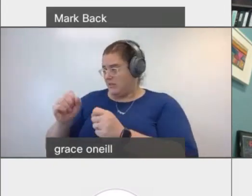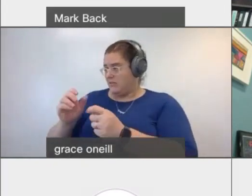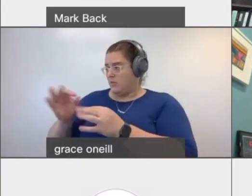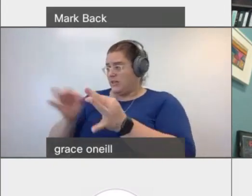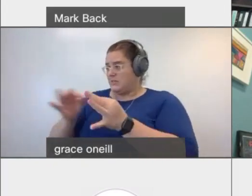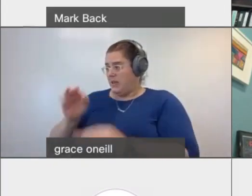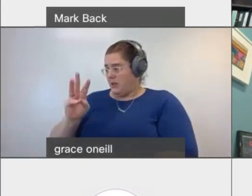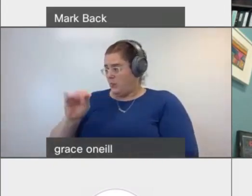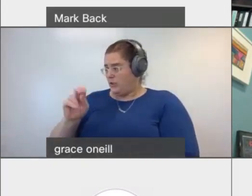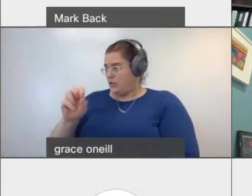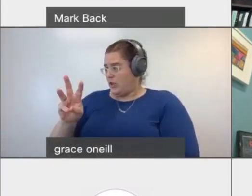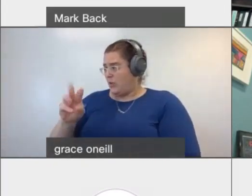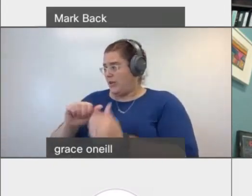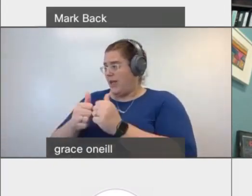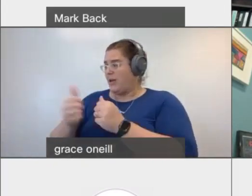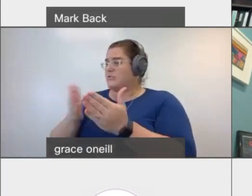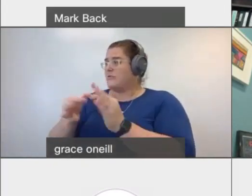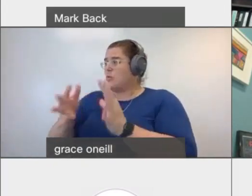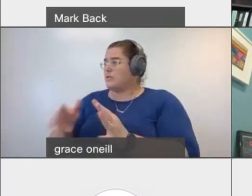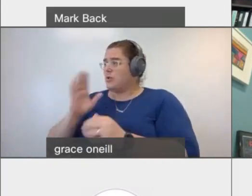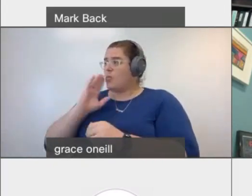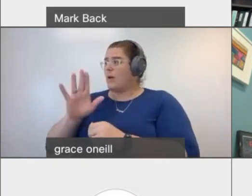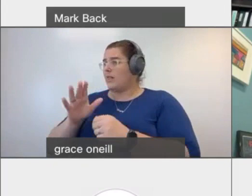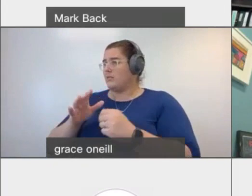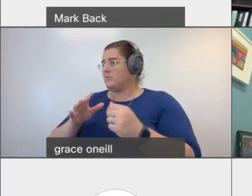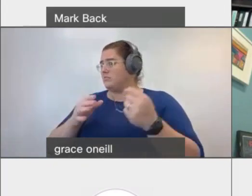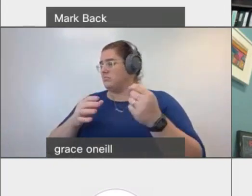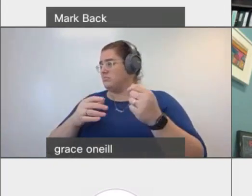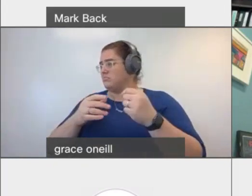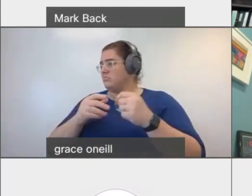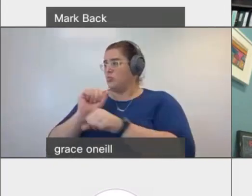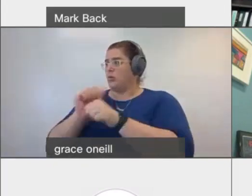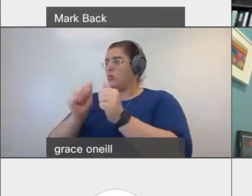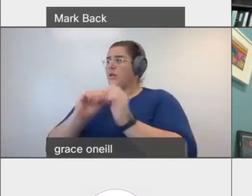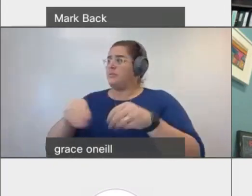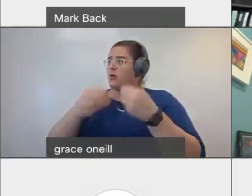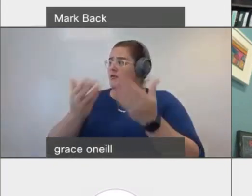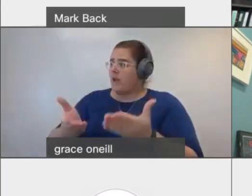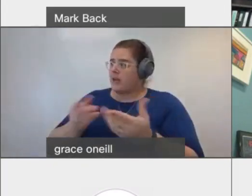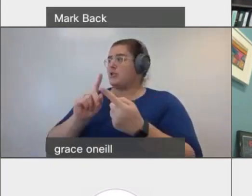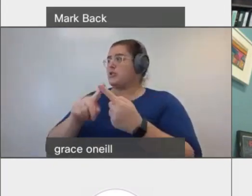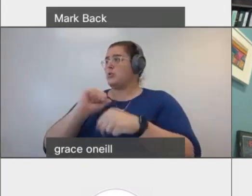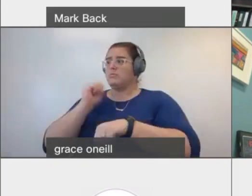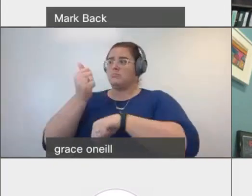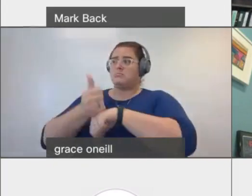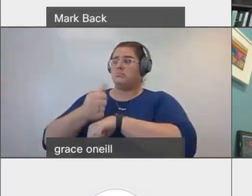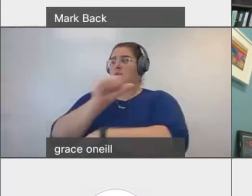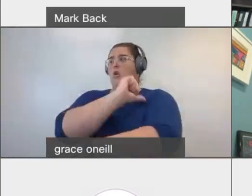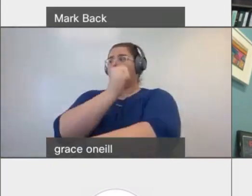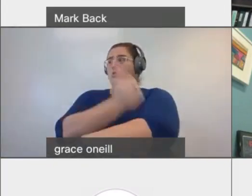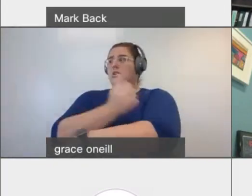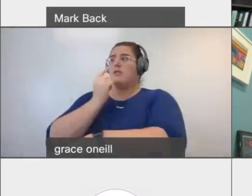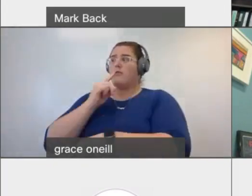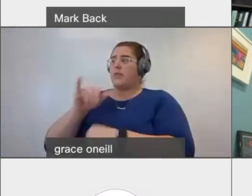providers to make sure that authorization, to take the steps necessary to get authorizations put in place in the waiver so